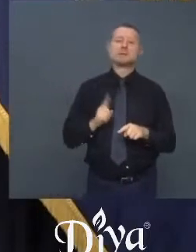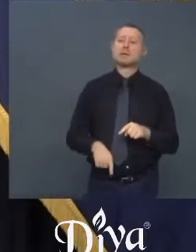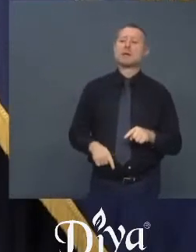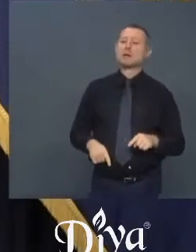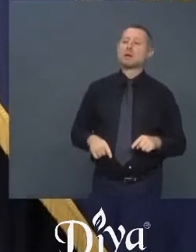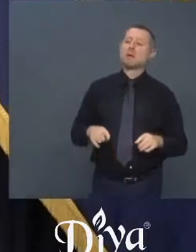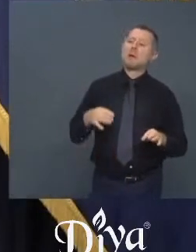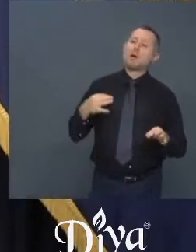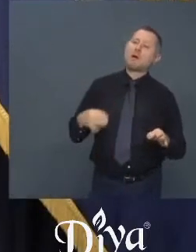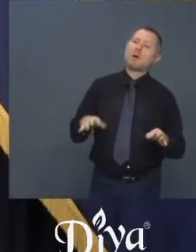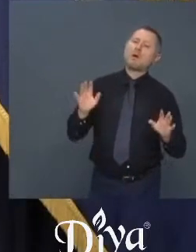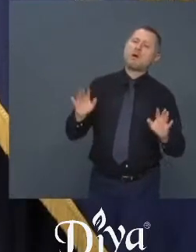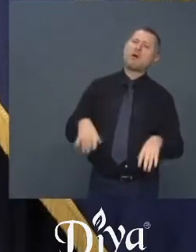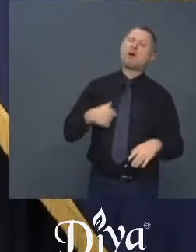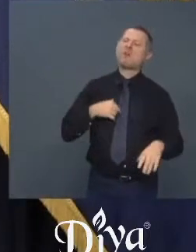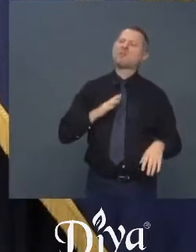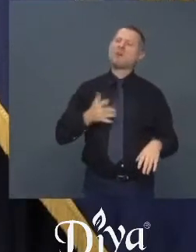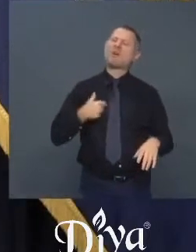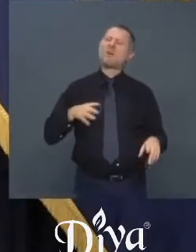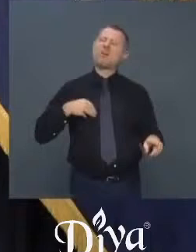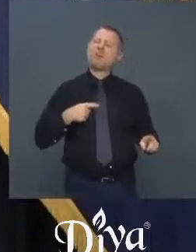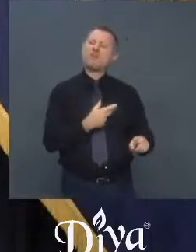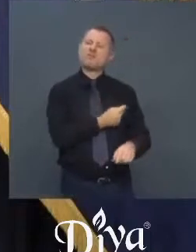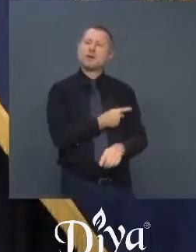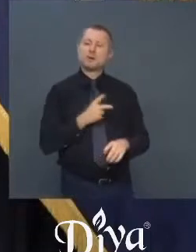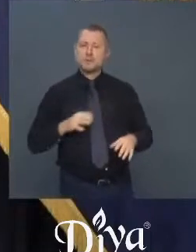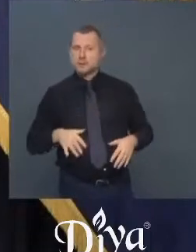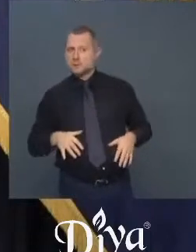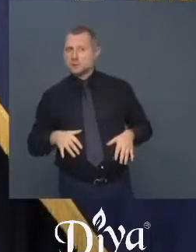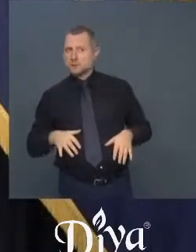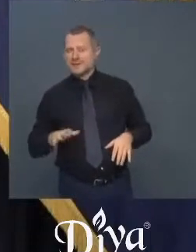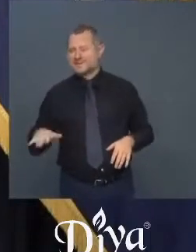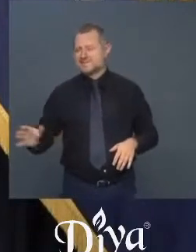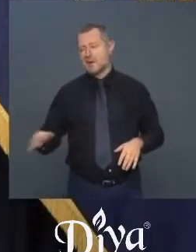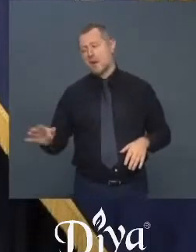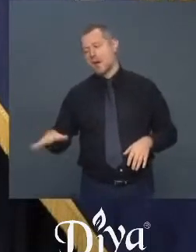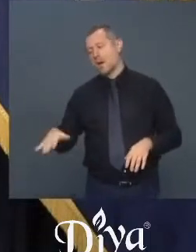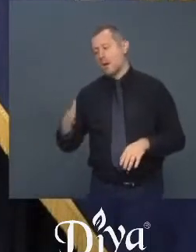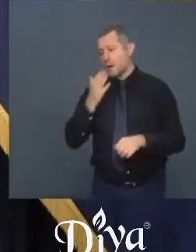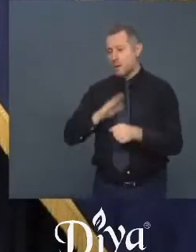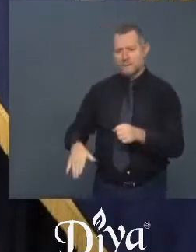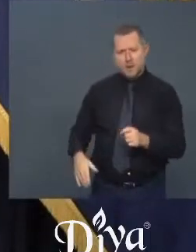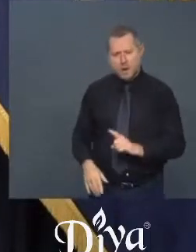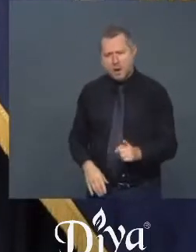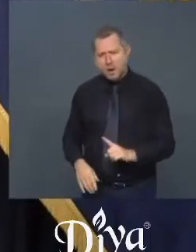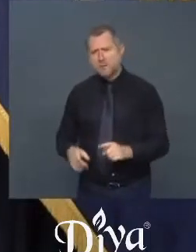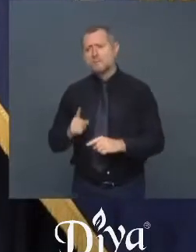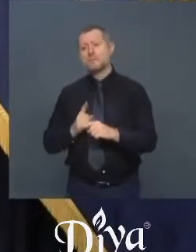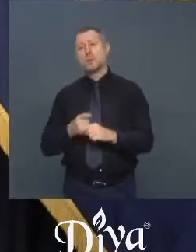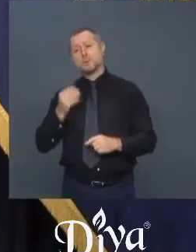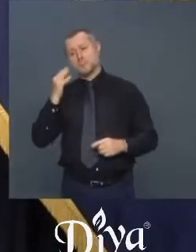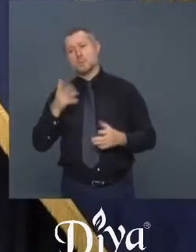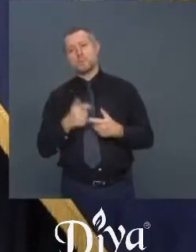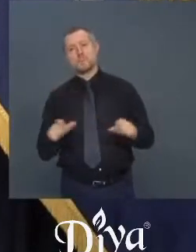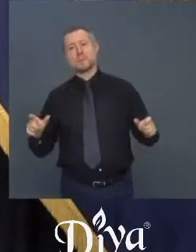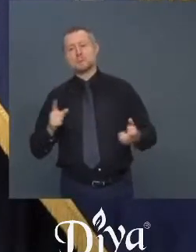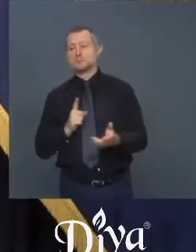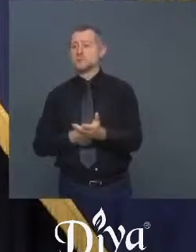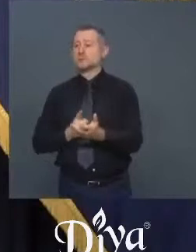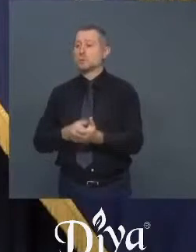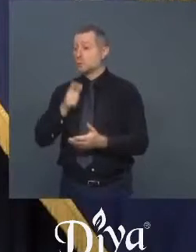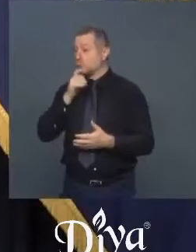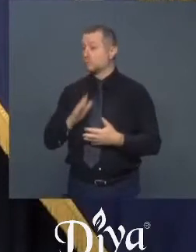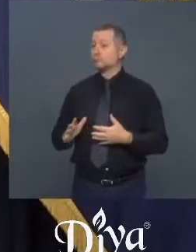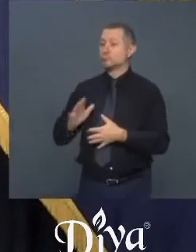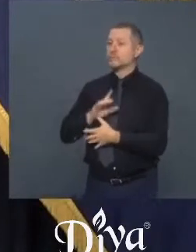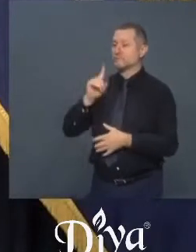anxiety about the vaccine. You also have, it's going to be a real discussion on the prioritization.